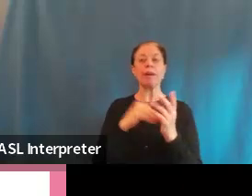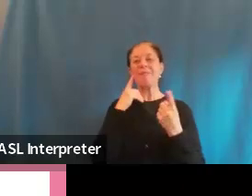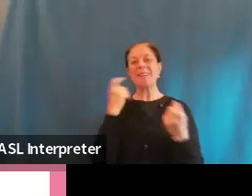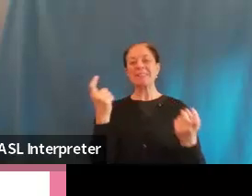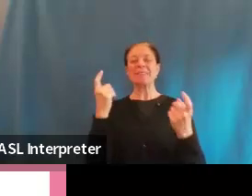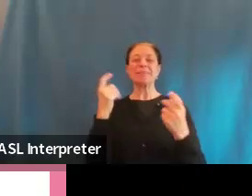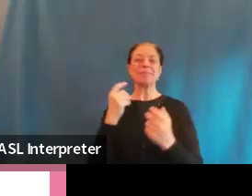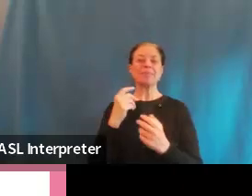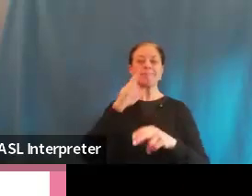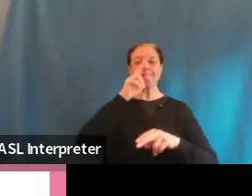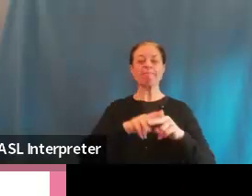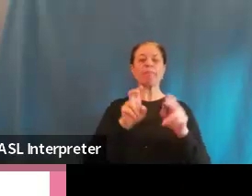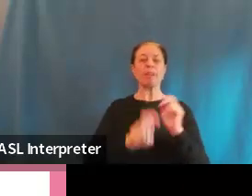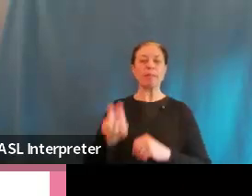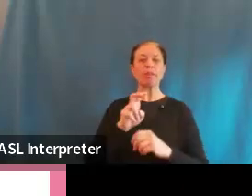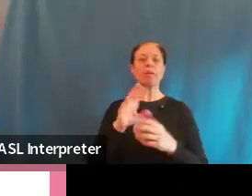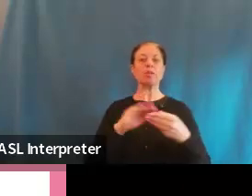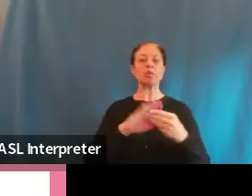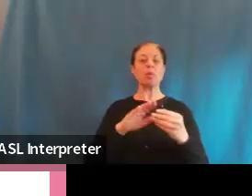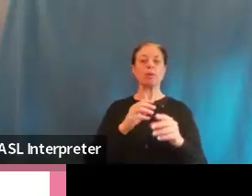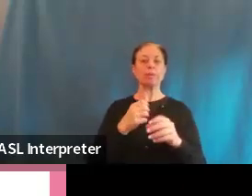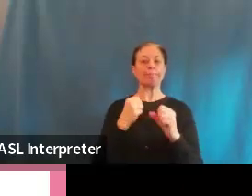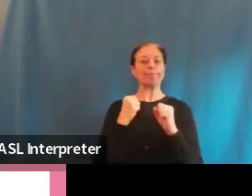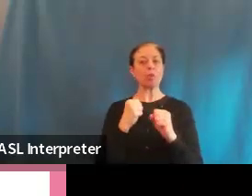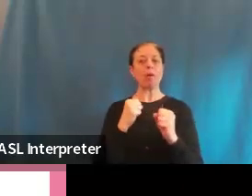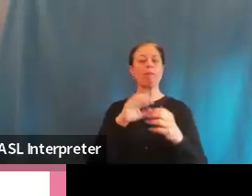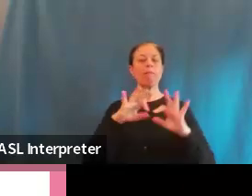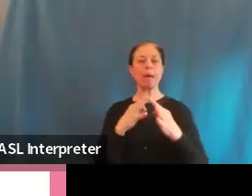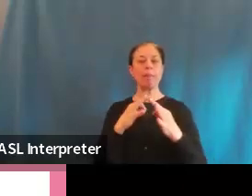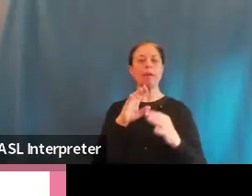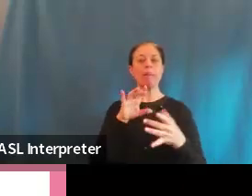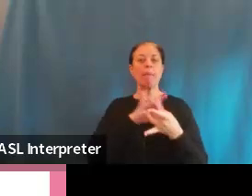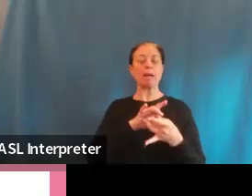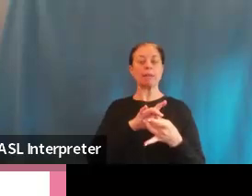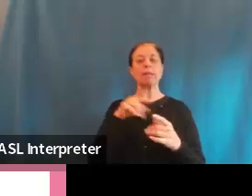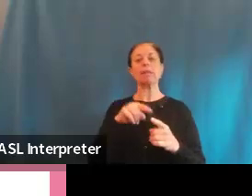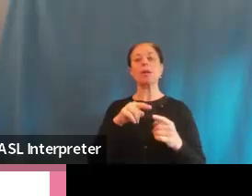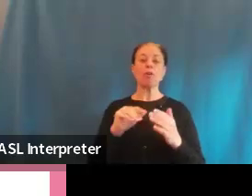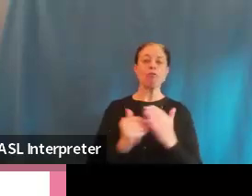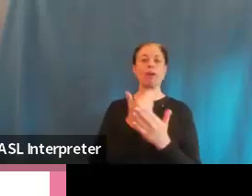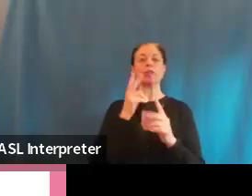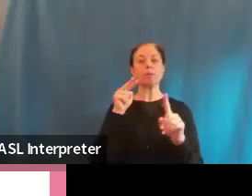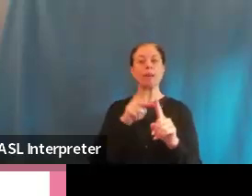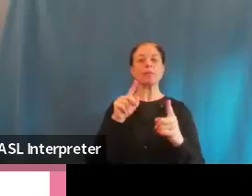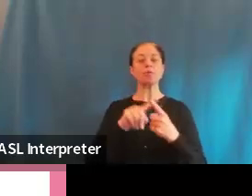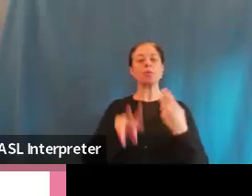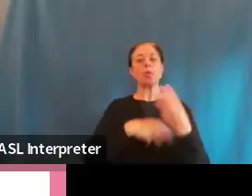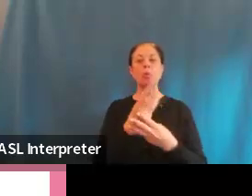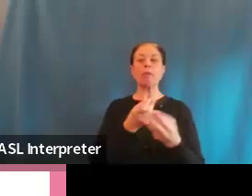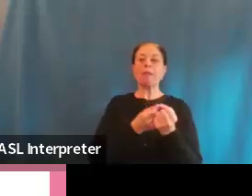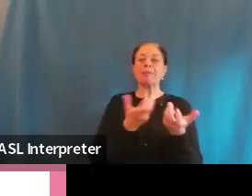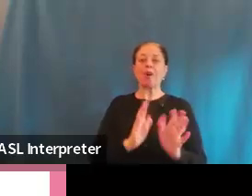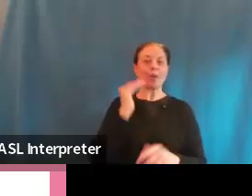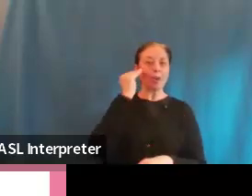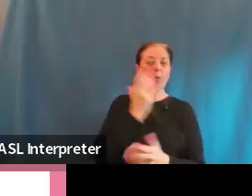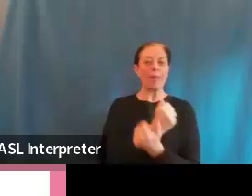adventures, and stories centered on strong family bonds. This installment brings a fresh perspective to a world that fans already